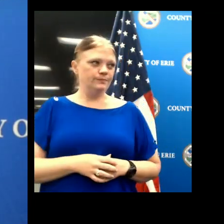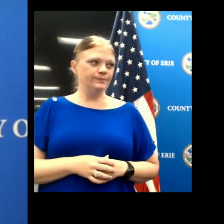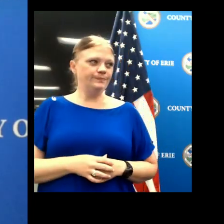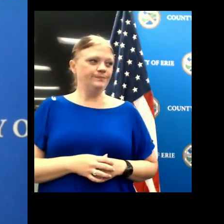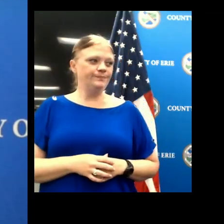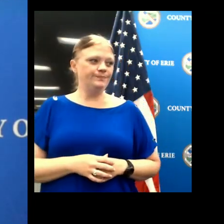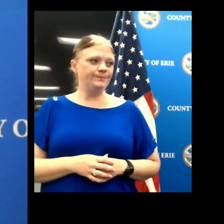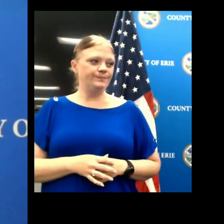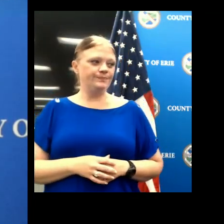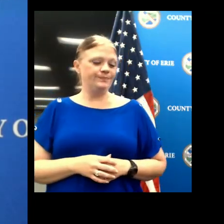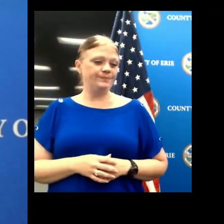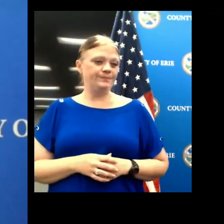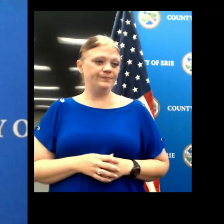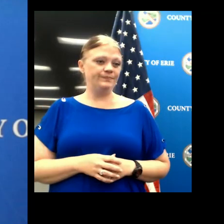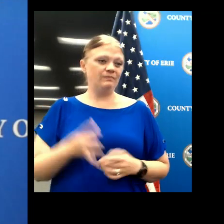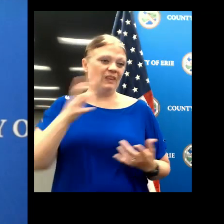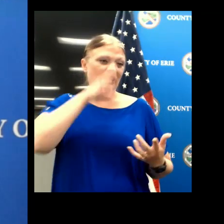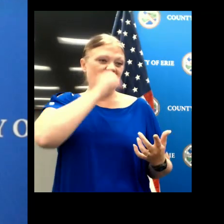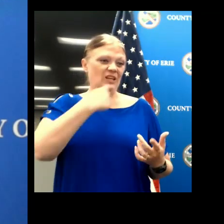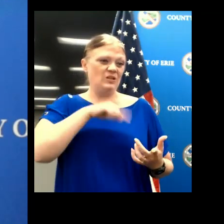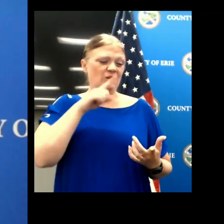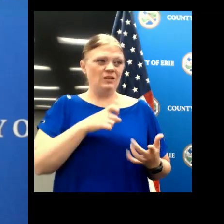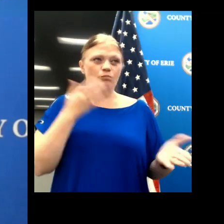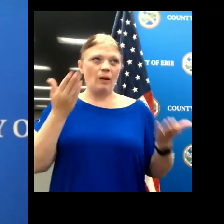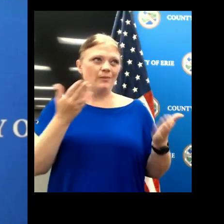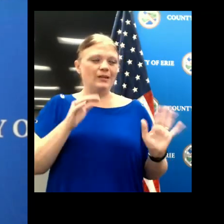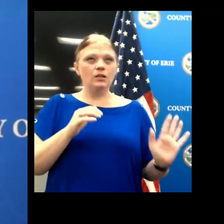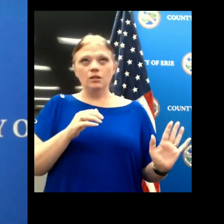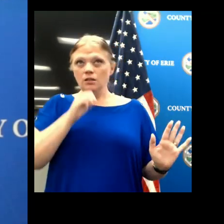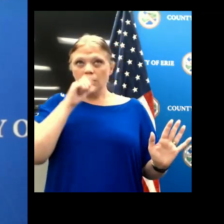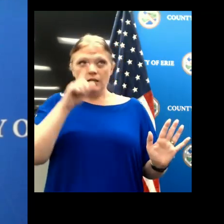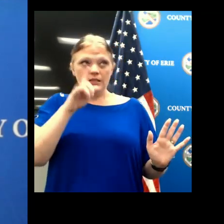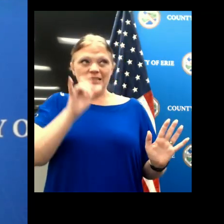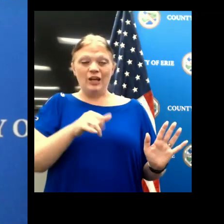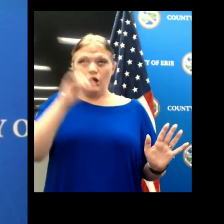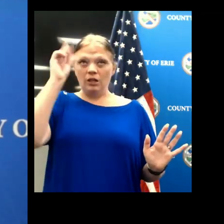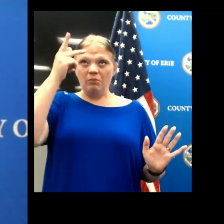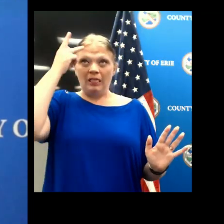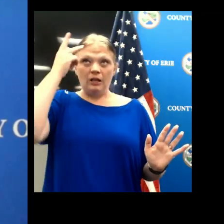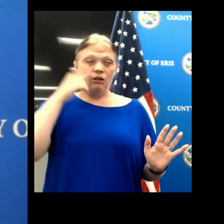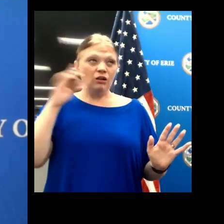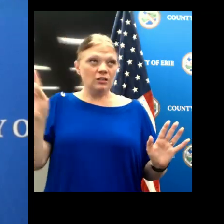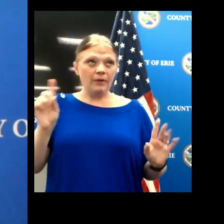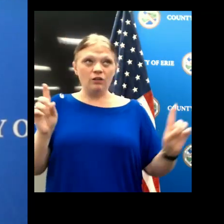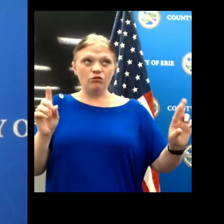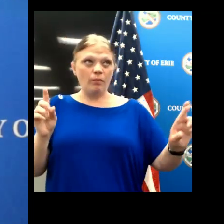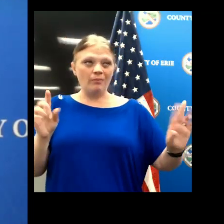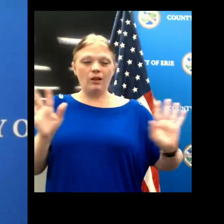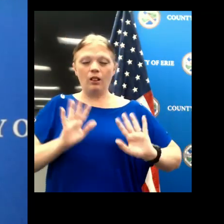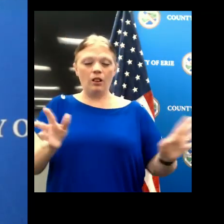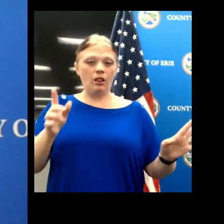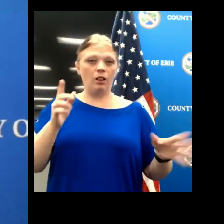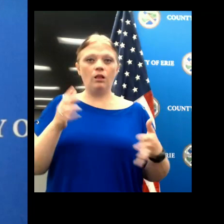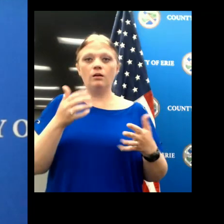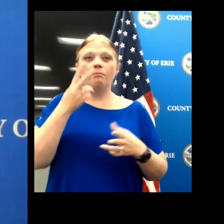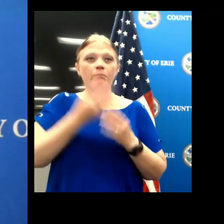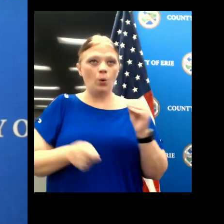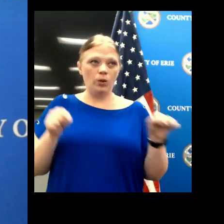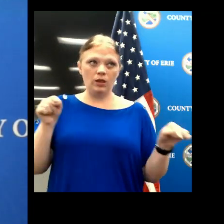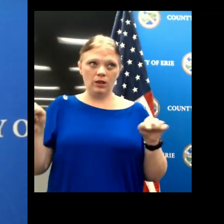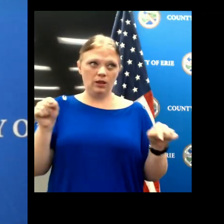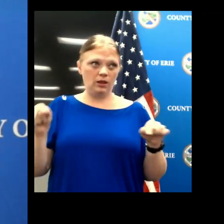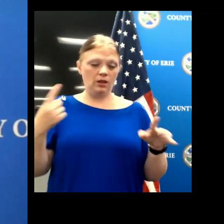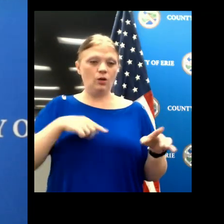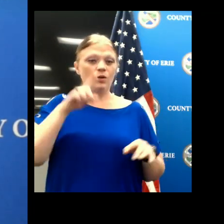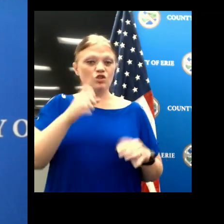I guess we should probably, and this is not necessarily a political thing, this is Democratic and Republican. I've dealt with both sides of the aisle. We